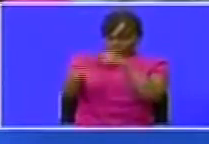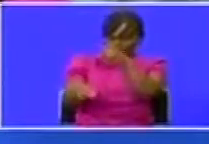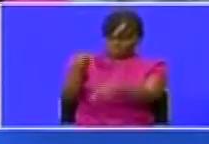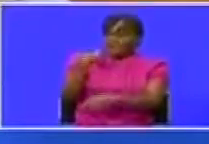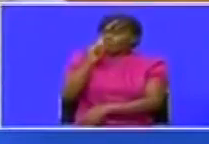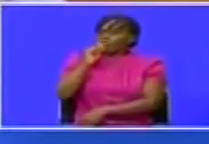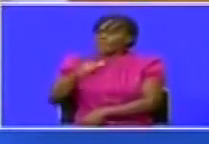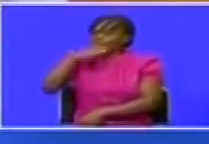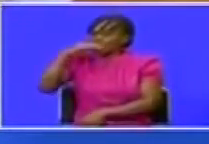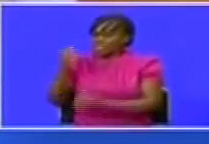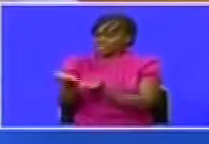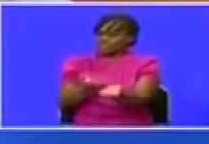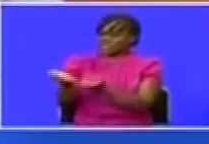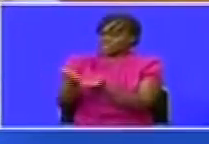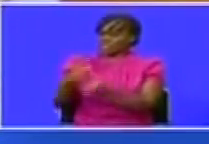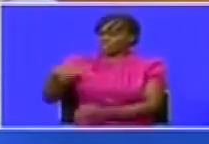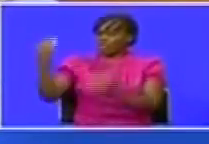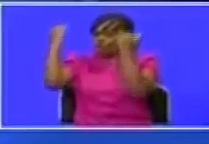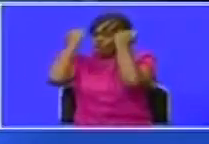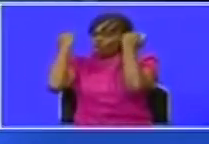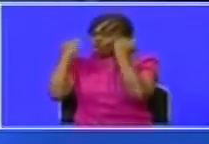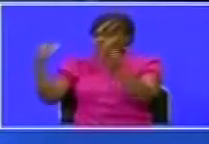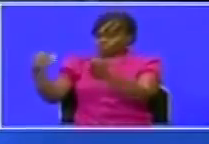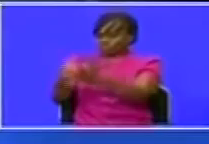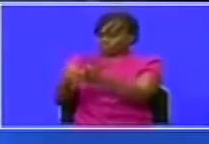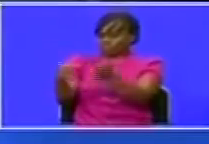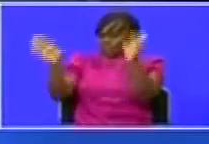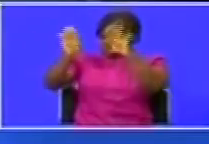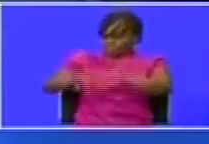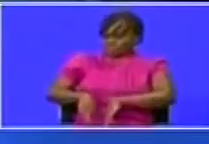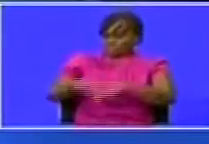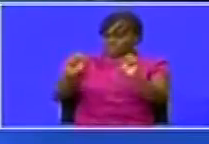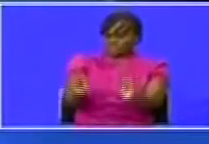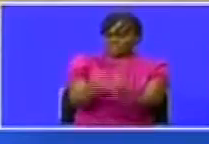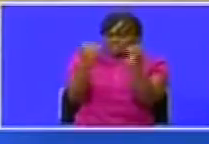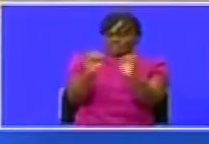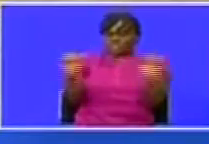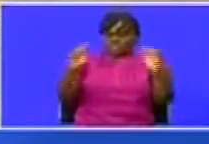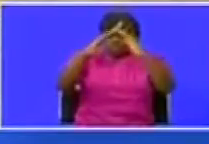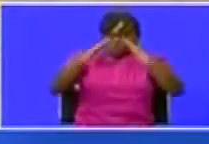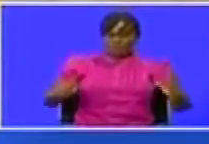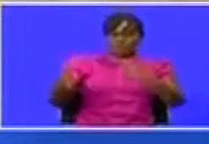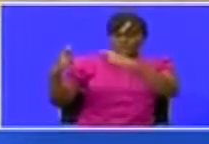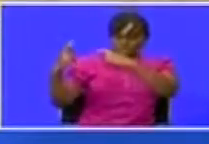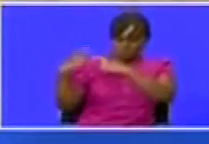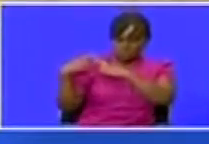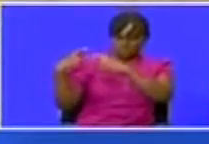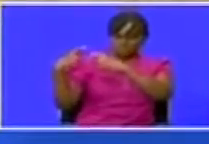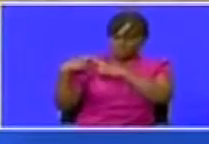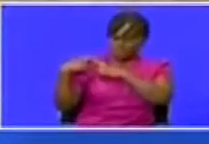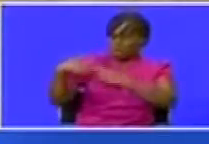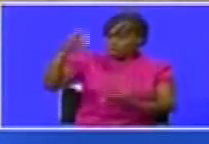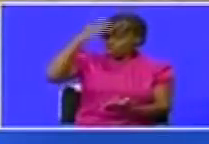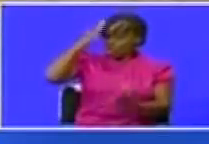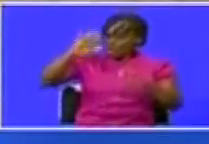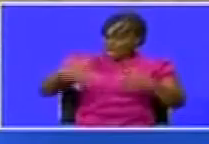private developers who rushed to court to block demolition of unsafe buildings. Responsibility can only be established